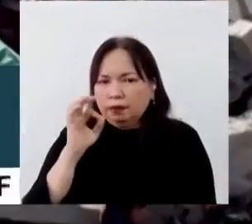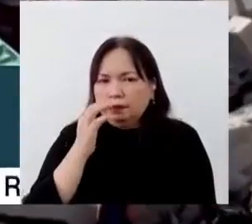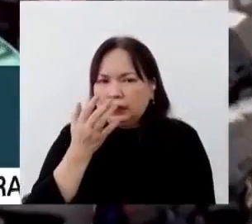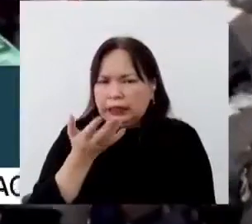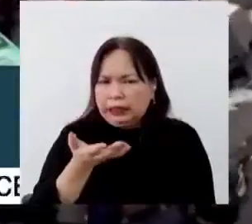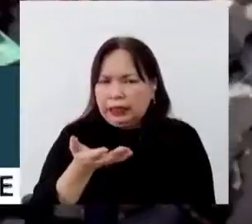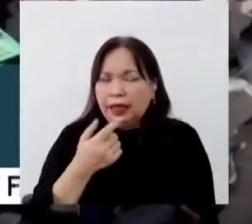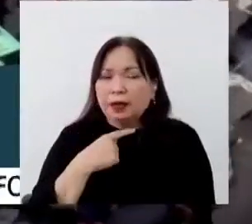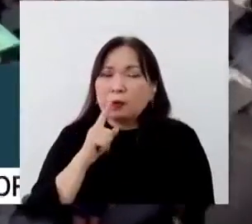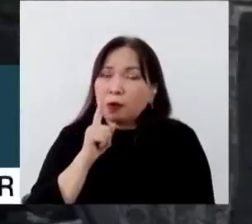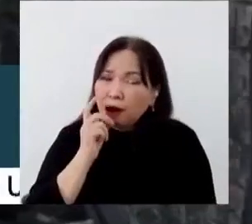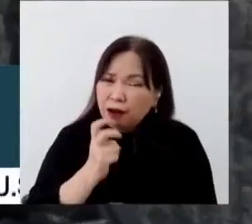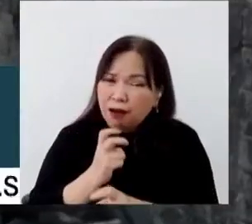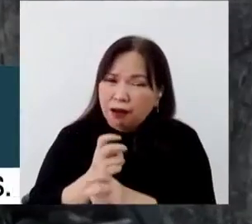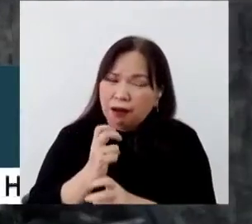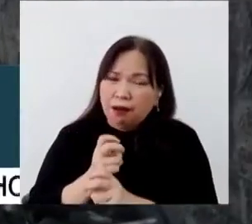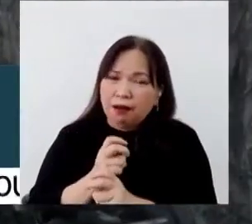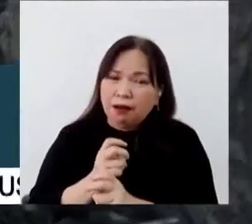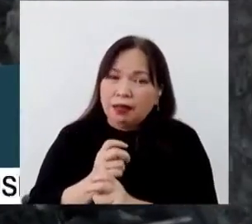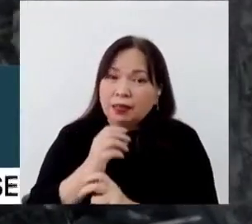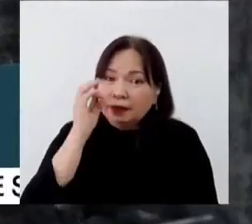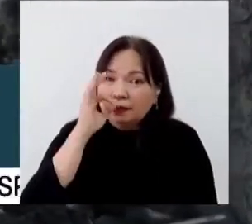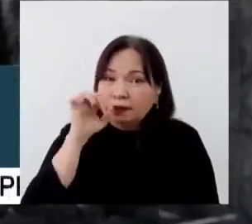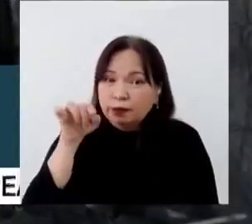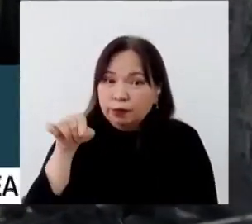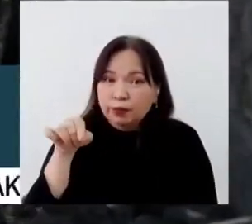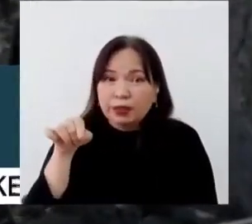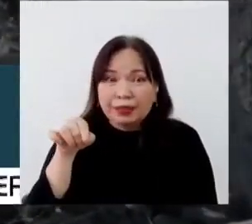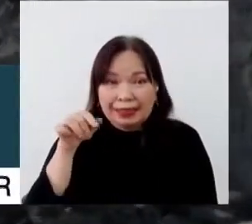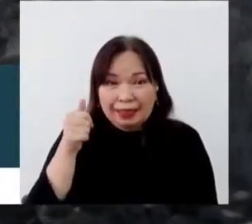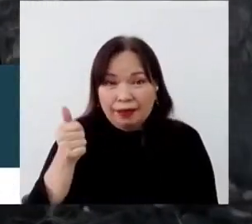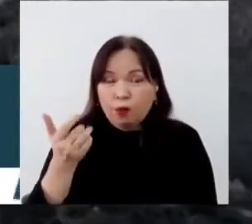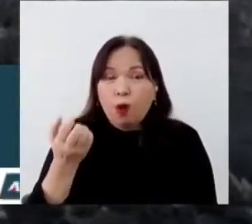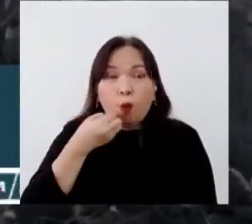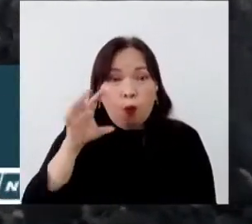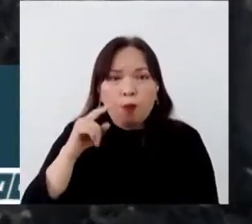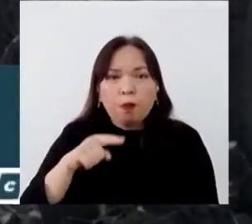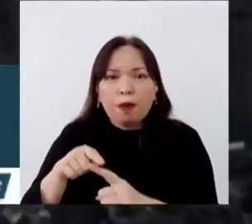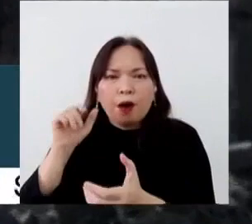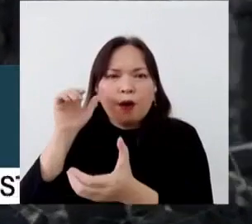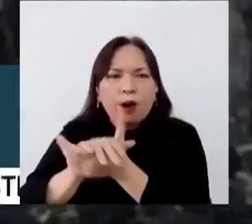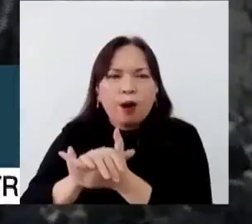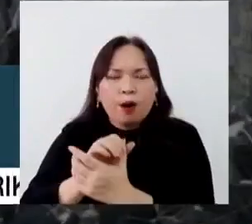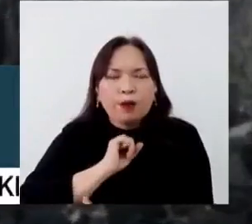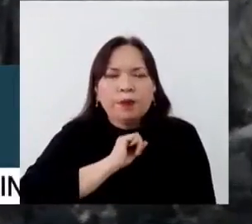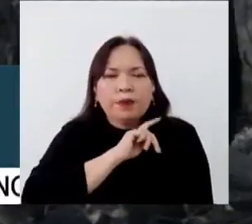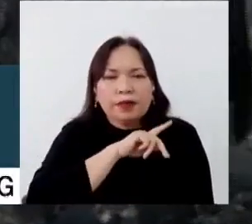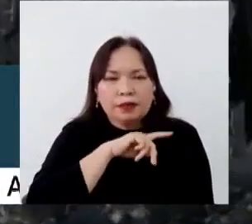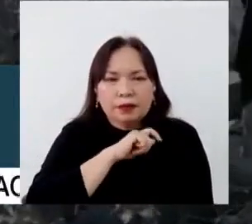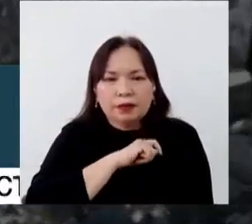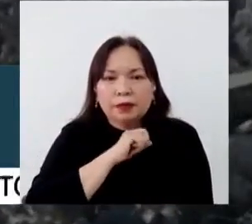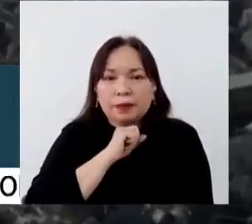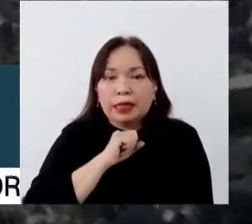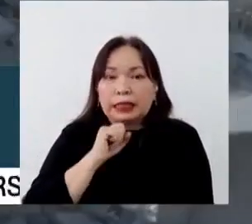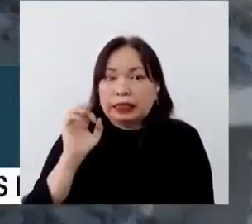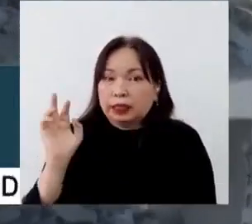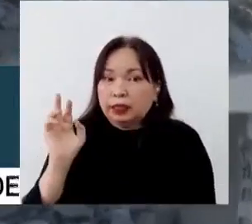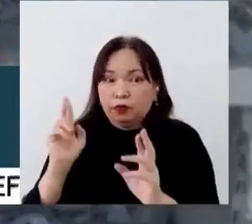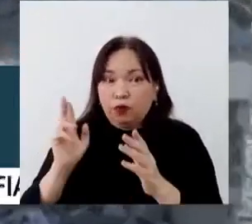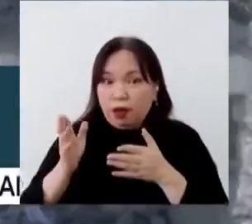tricky. Some of these Filipinos are married to Palestinians. And if humanitarian corridors are indeed